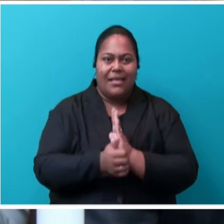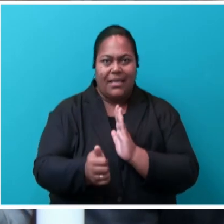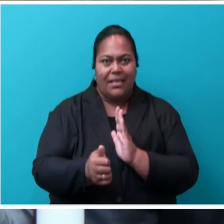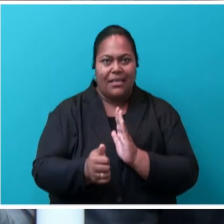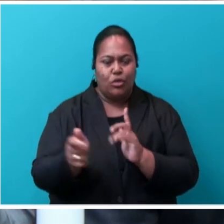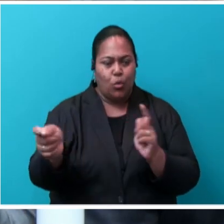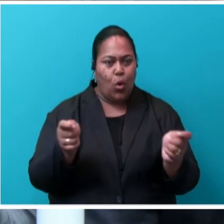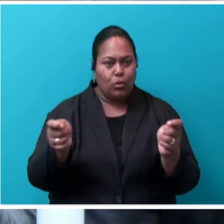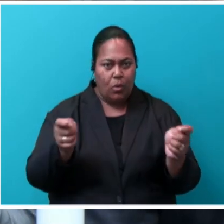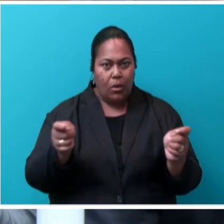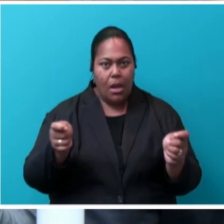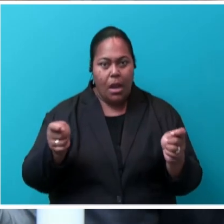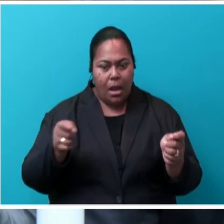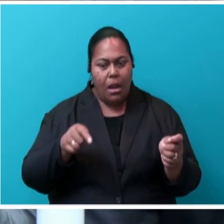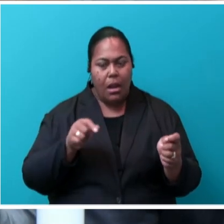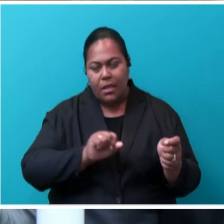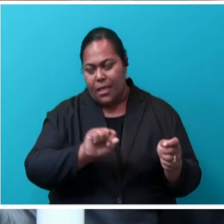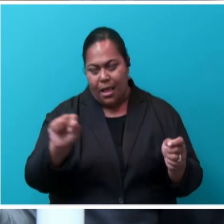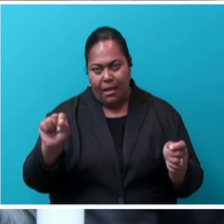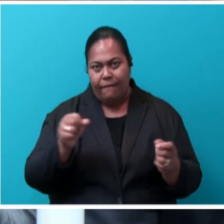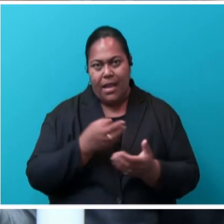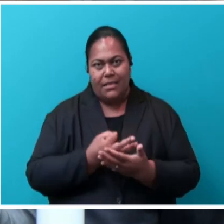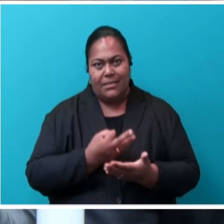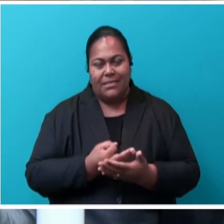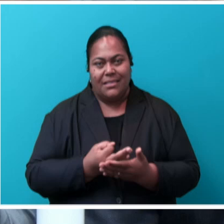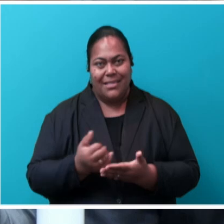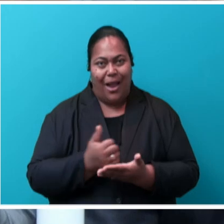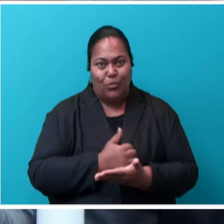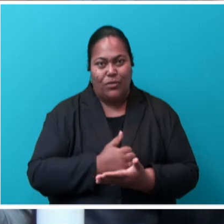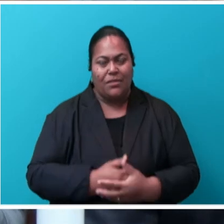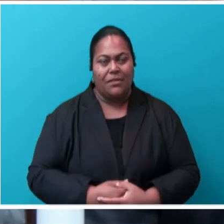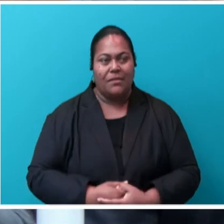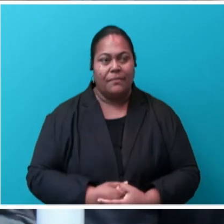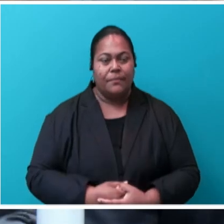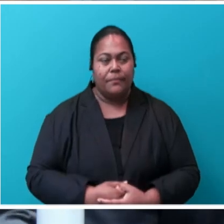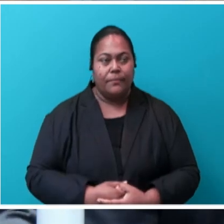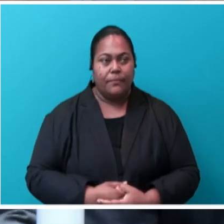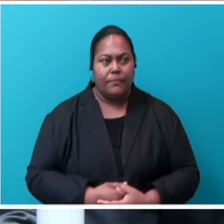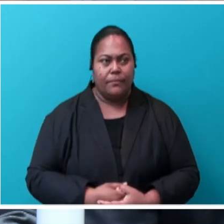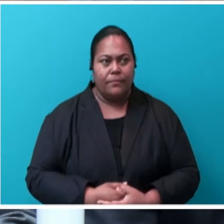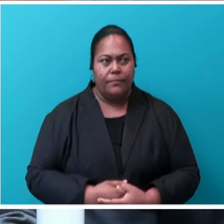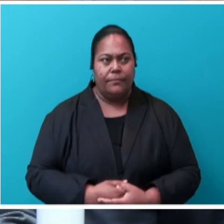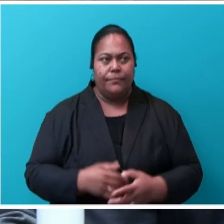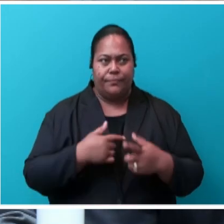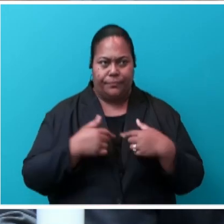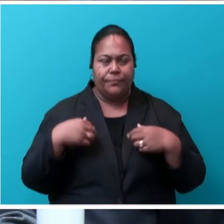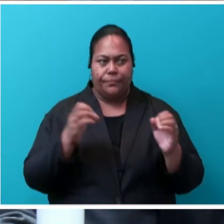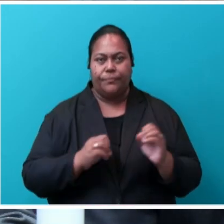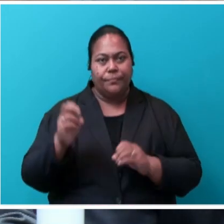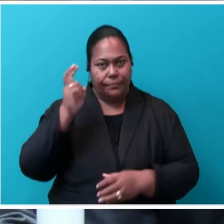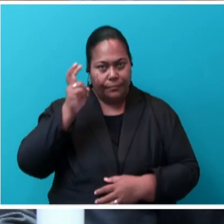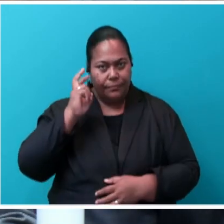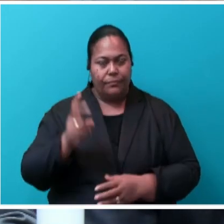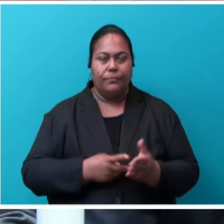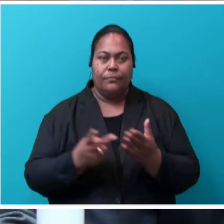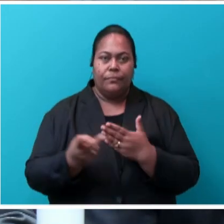manage their financials. And also we have been organizing training programs with the